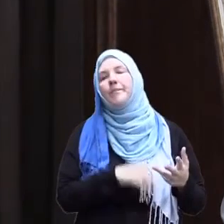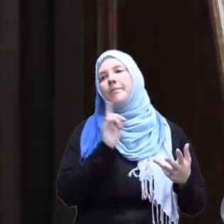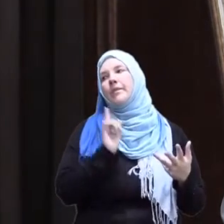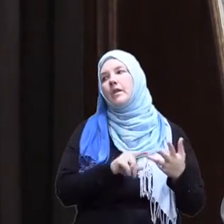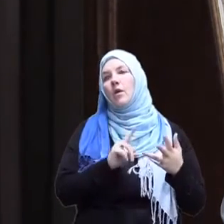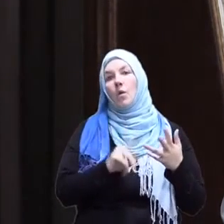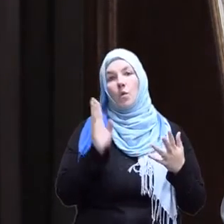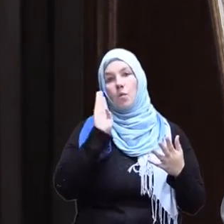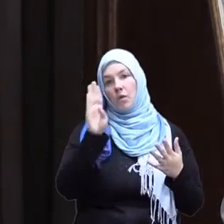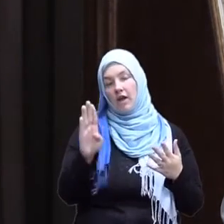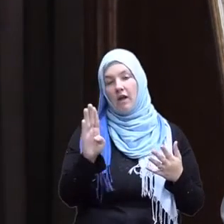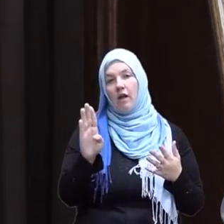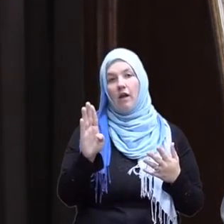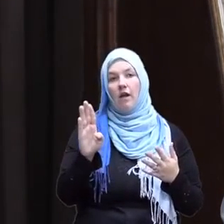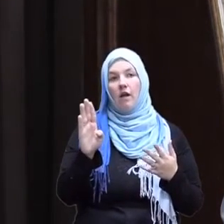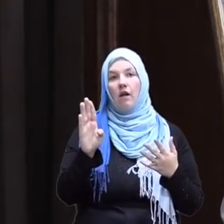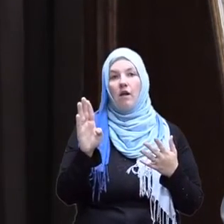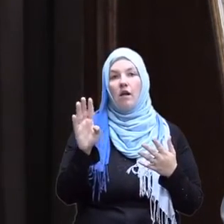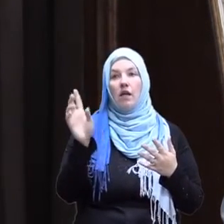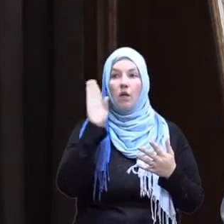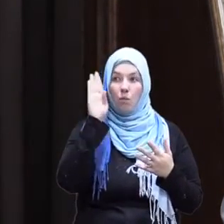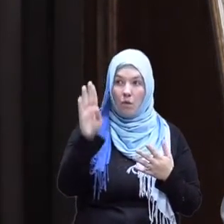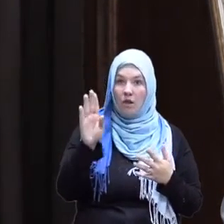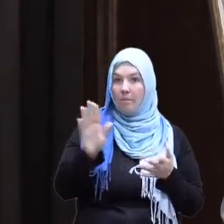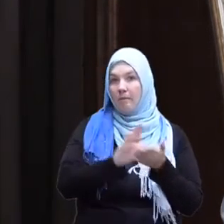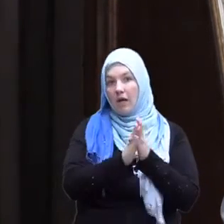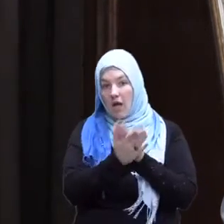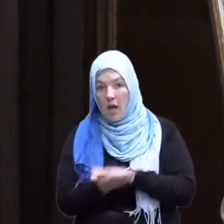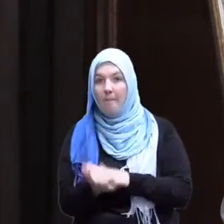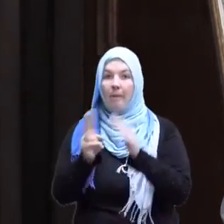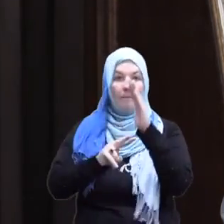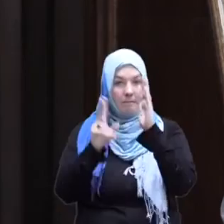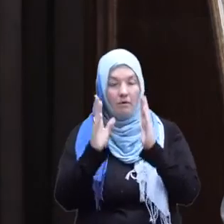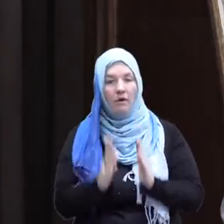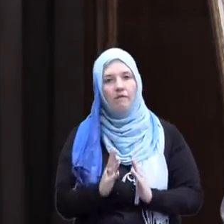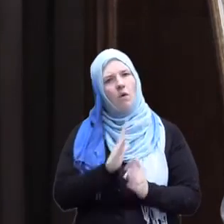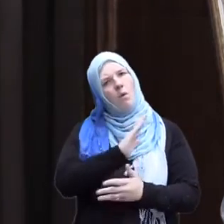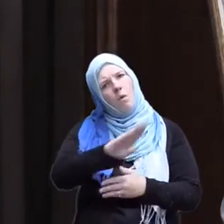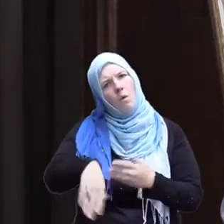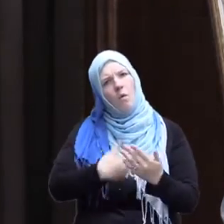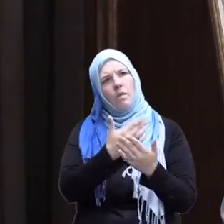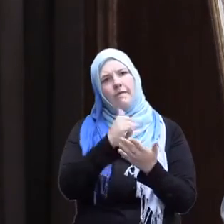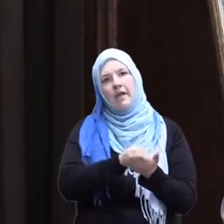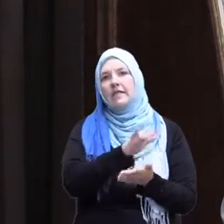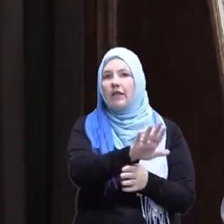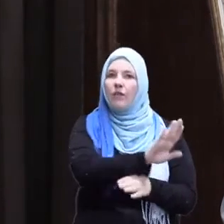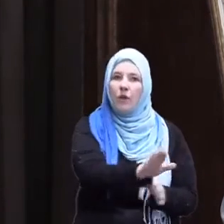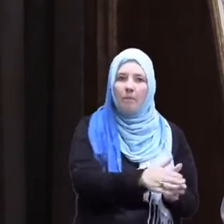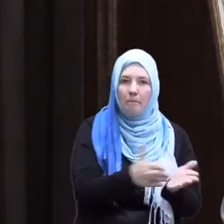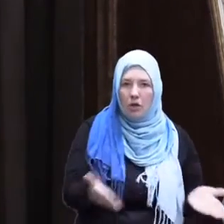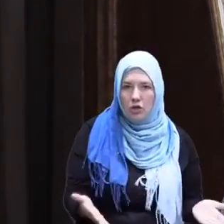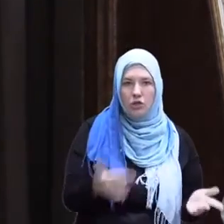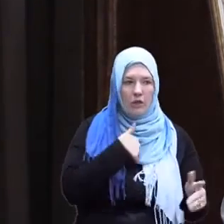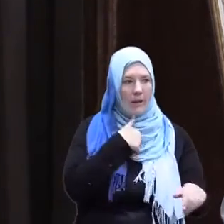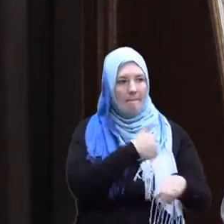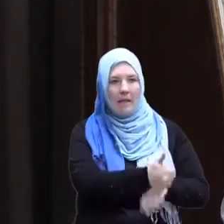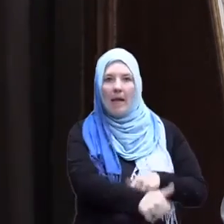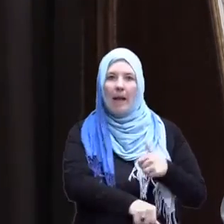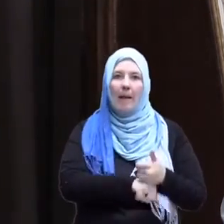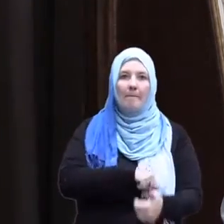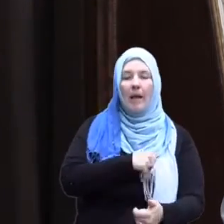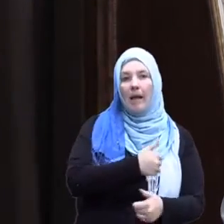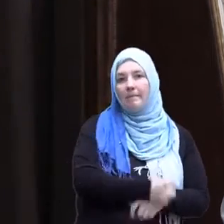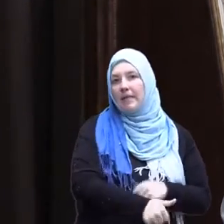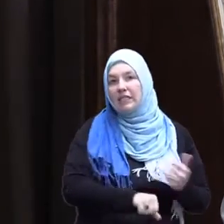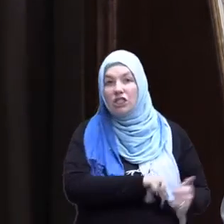he was going to be commissioned? All of this information is in their book. So they blame each other. And